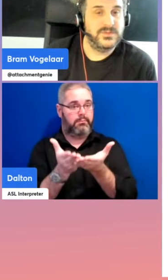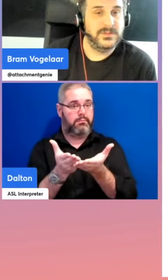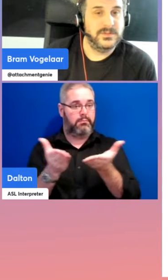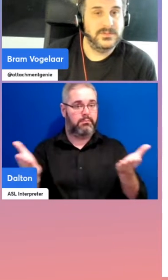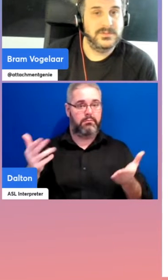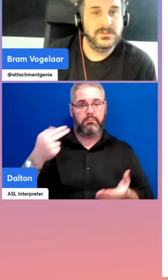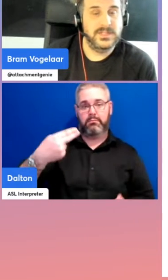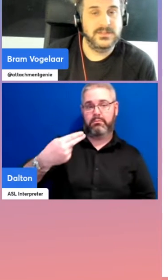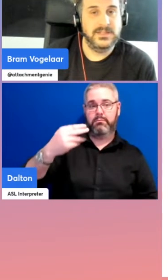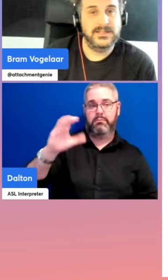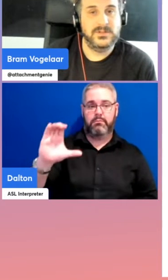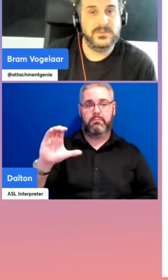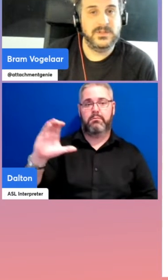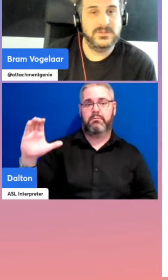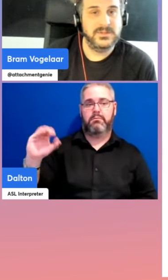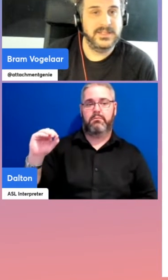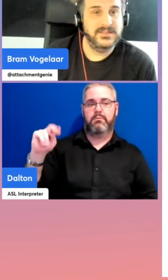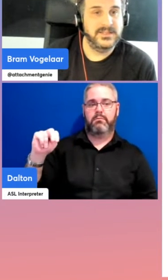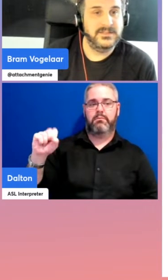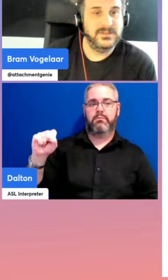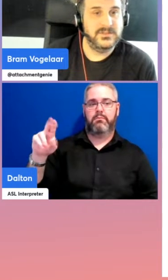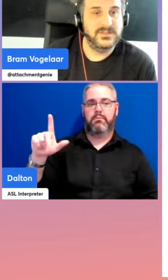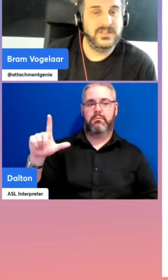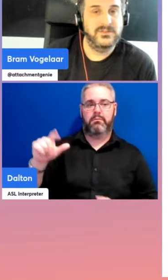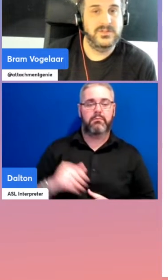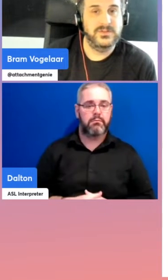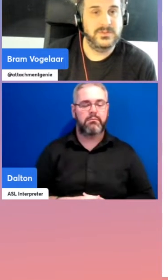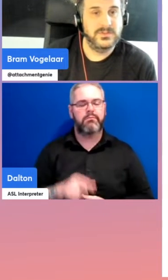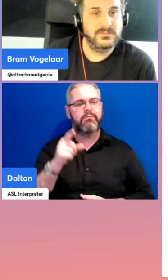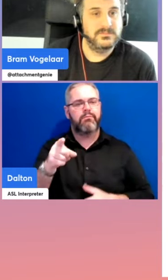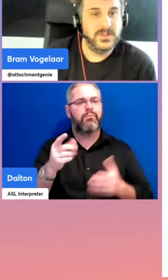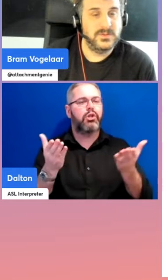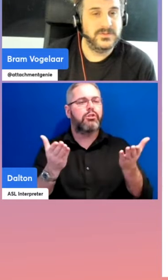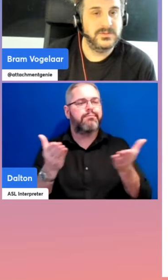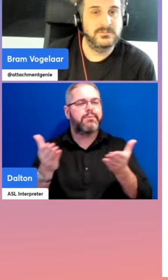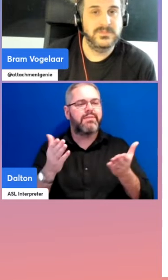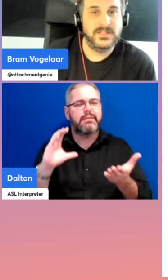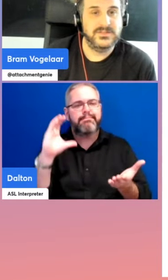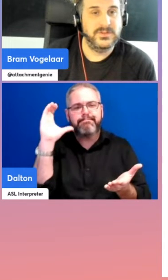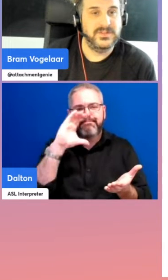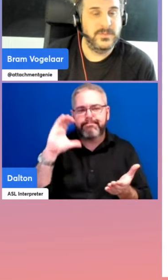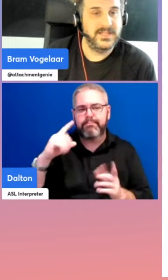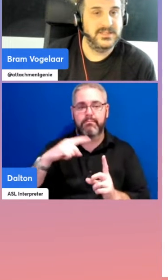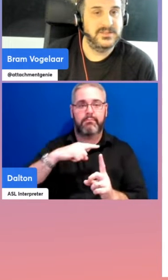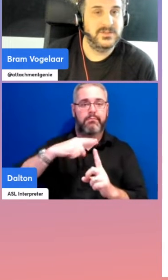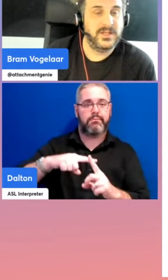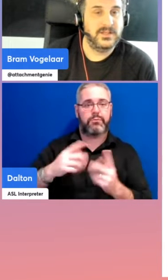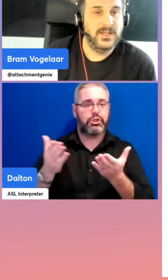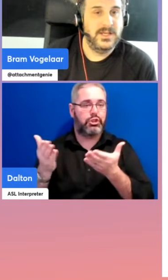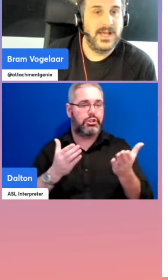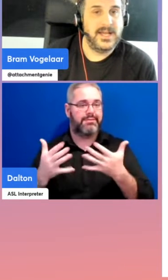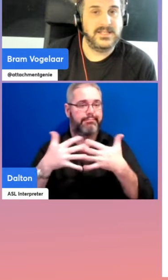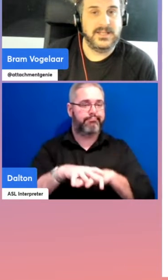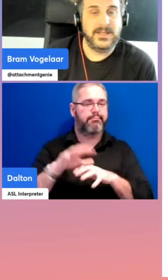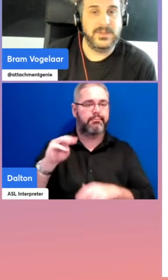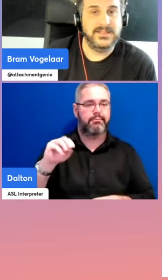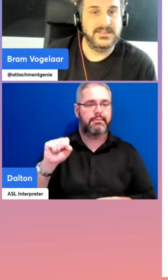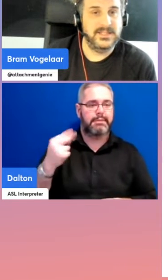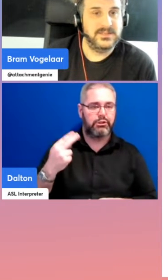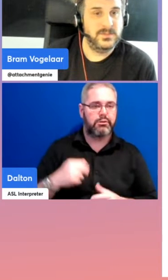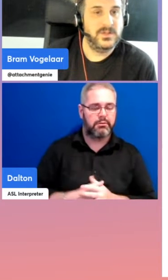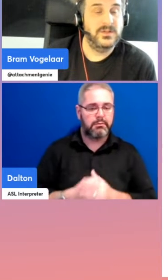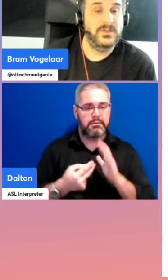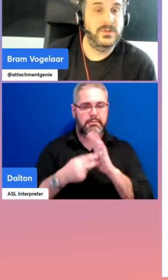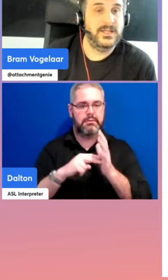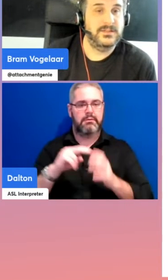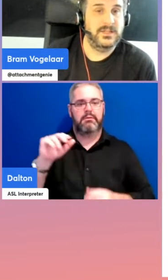HashiCorp's Consul. And HashiCorp's Consul is a service discovery tool, also does service mesh. So I can actually enable